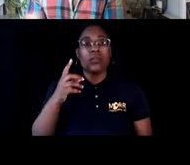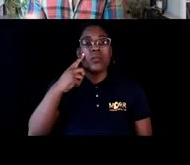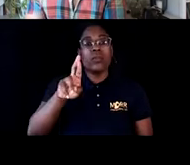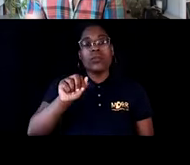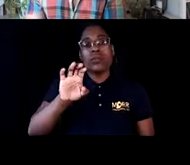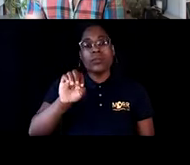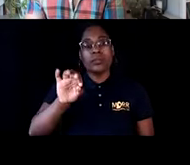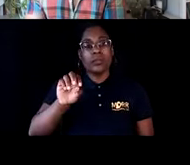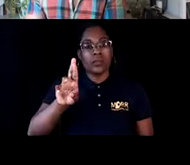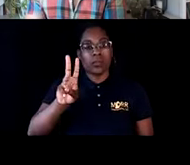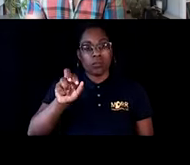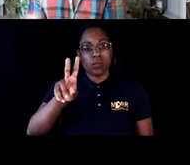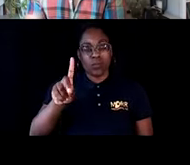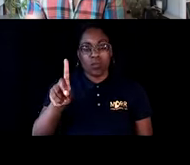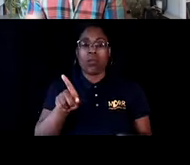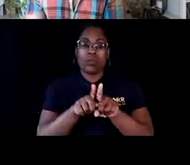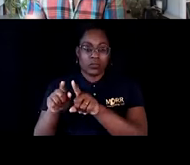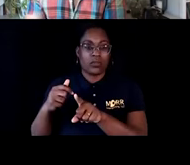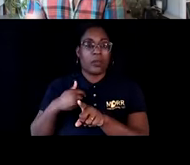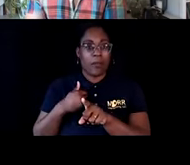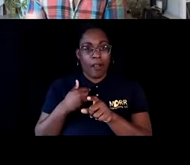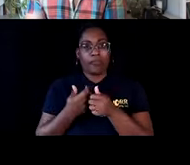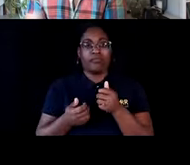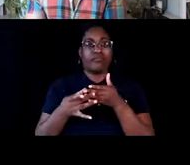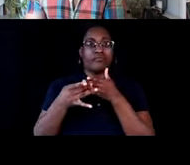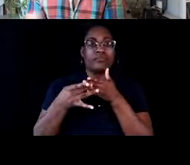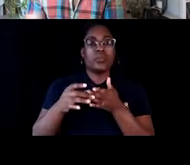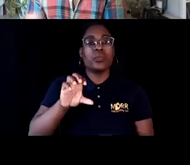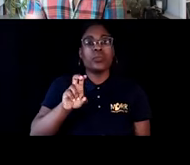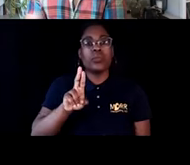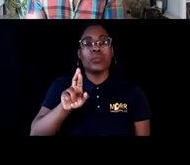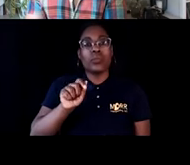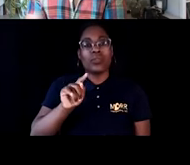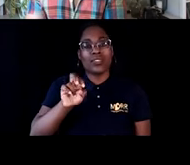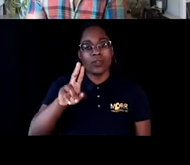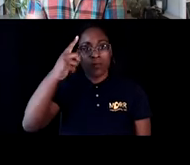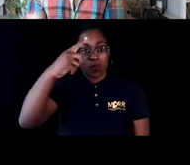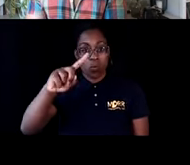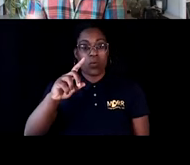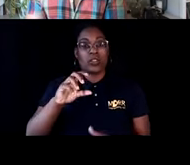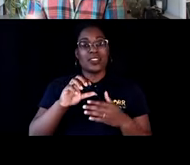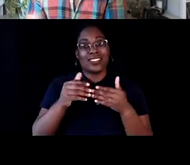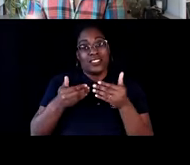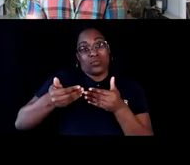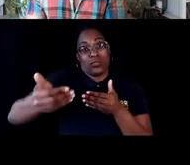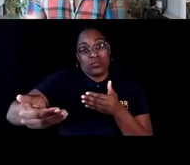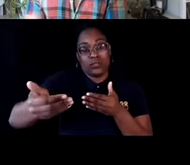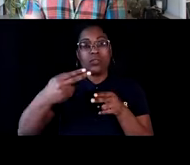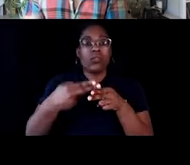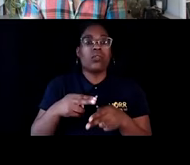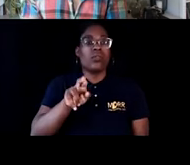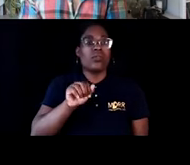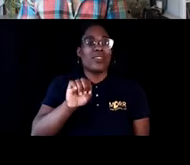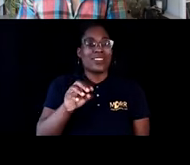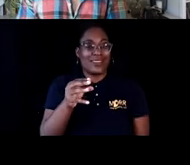head curator for the Race and Webinar series, in which today's webinar is a part of.